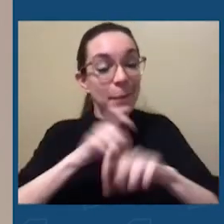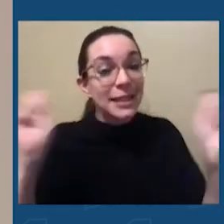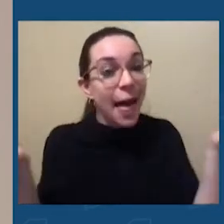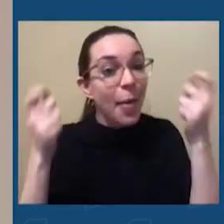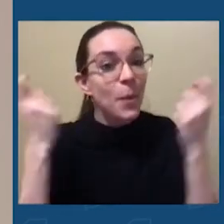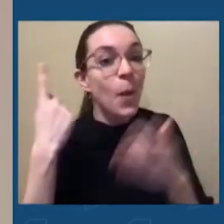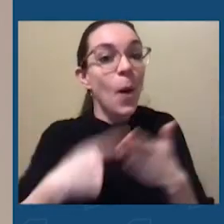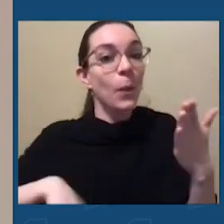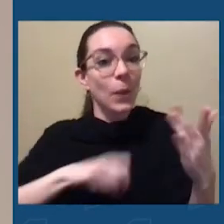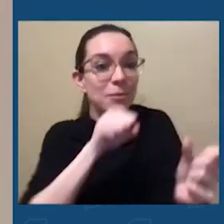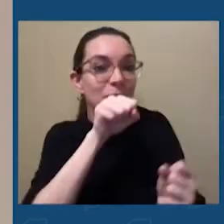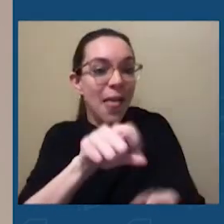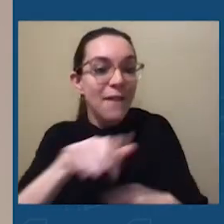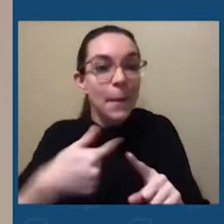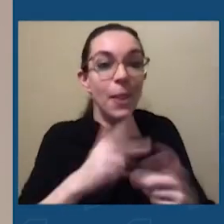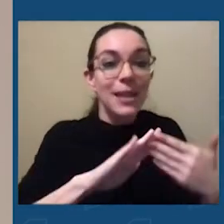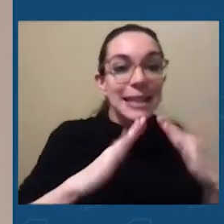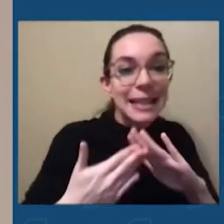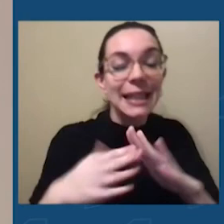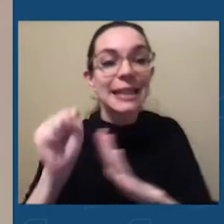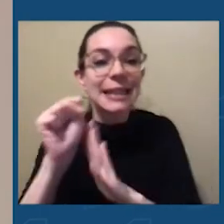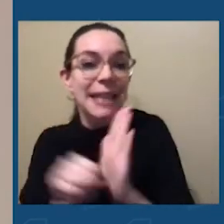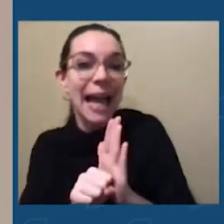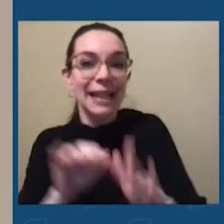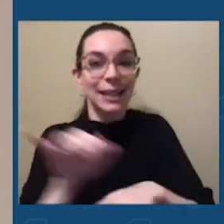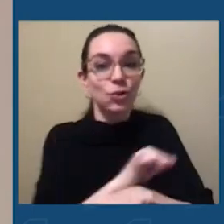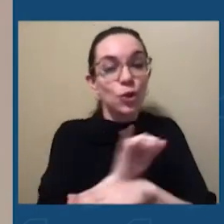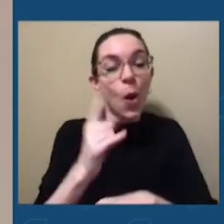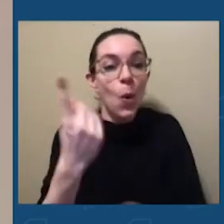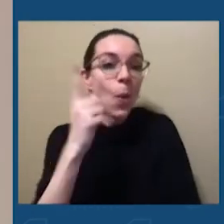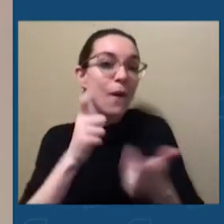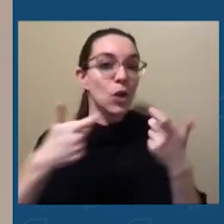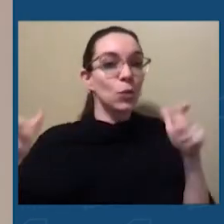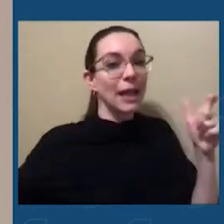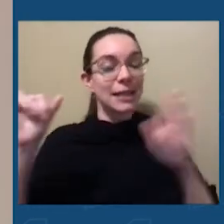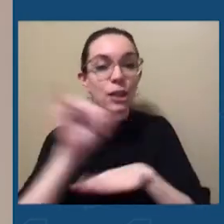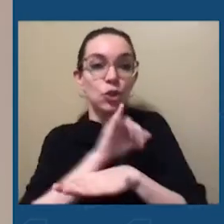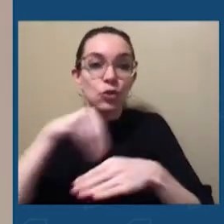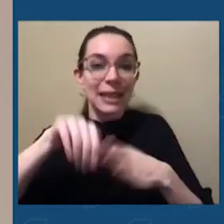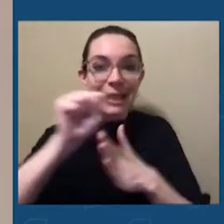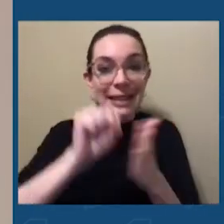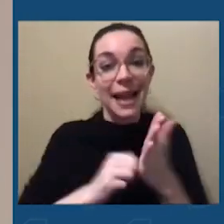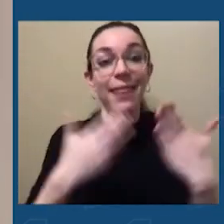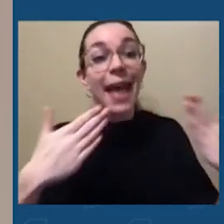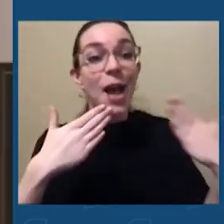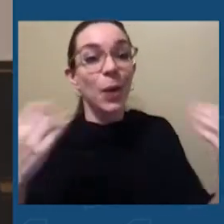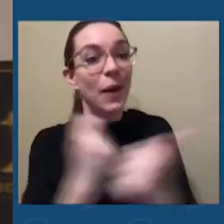this city and this state, and that is our industry, and this is one of the greatest industries in the state. Thank you, everybody.